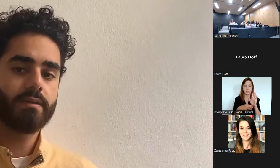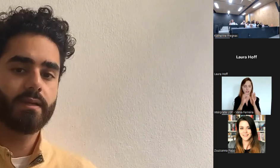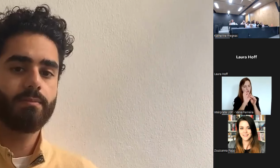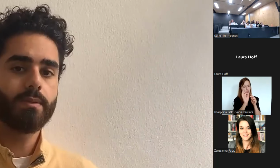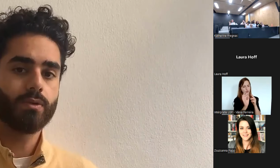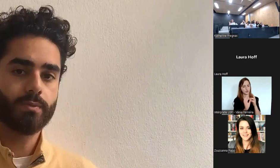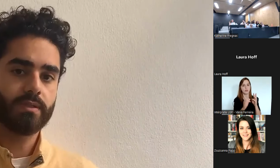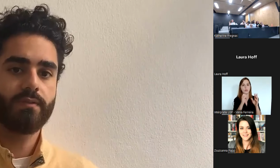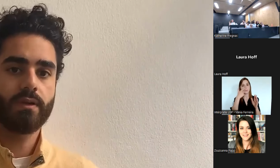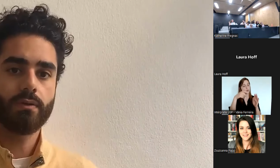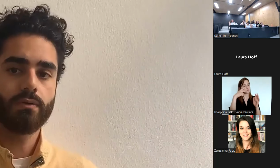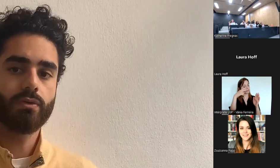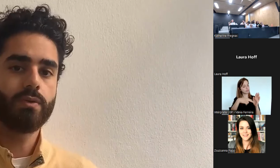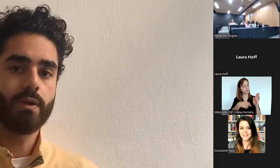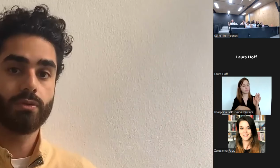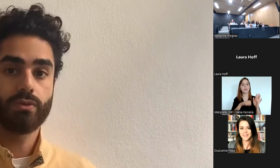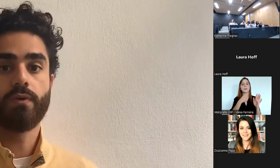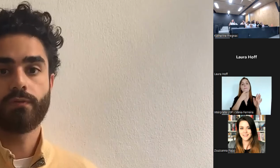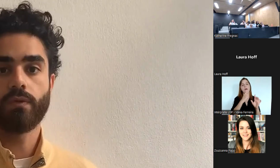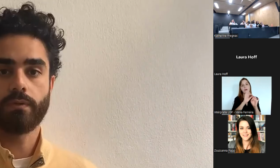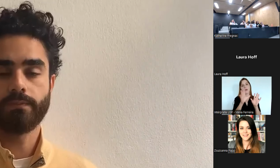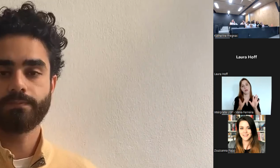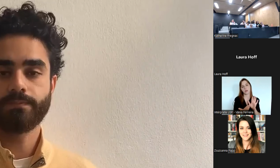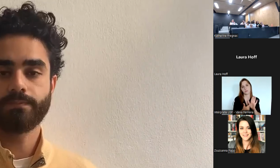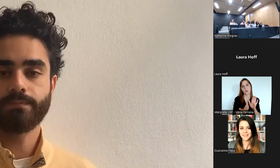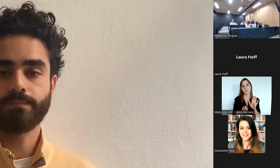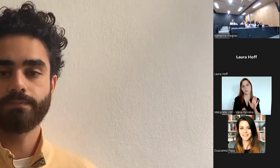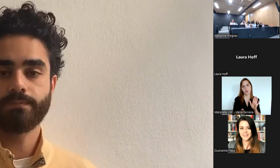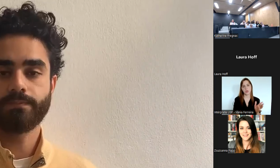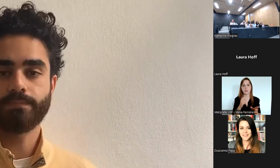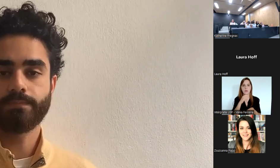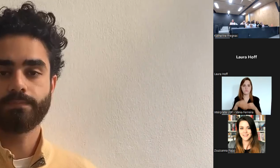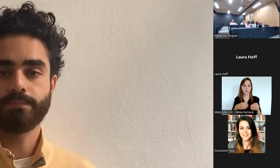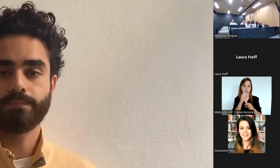And by that, they can be more specific on who they want to vote for.